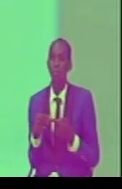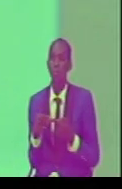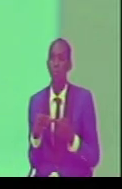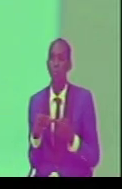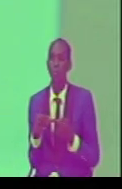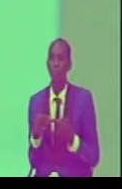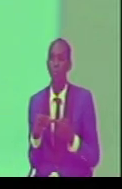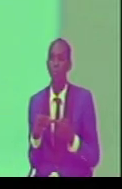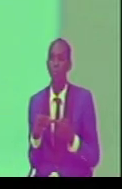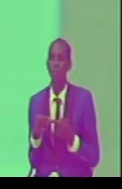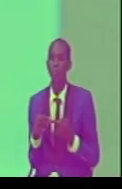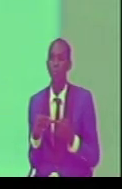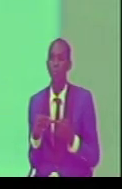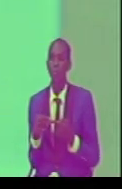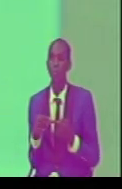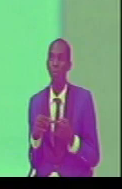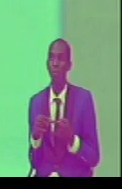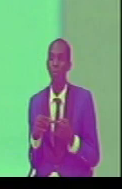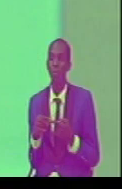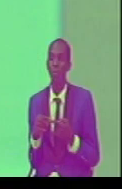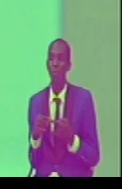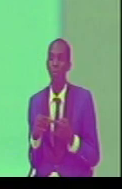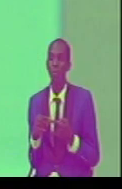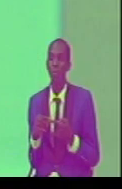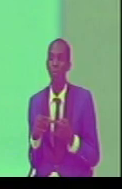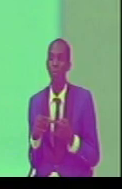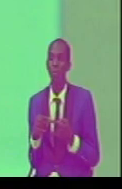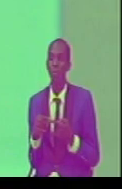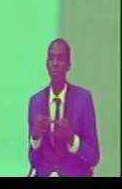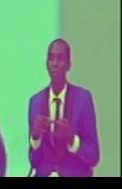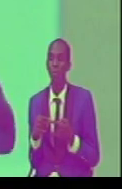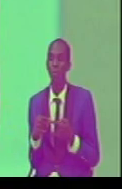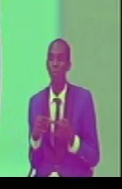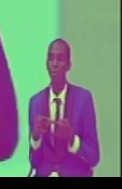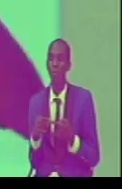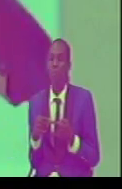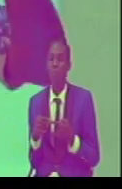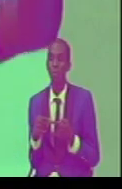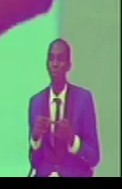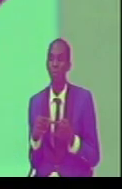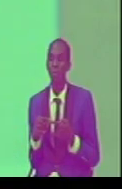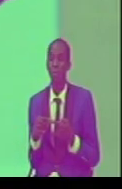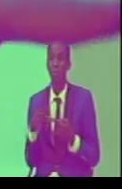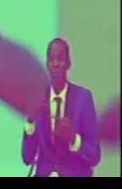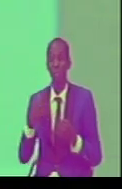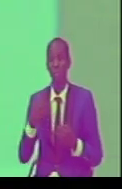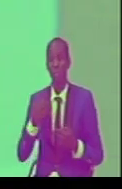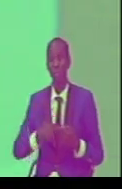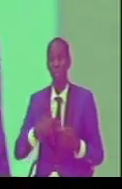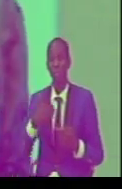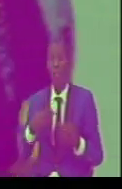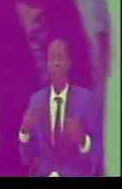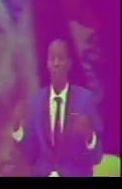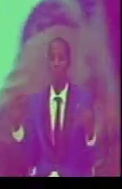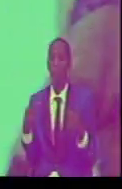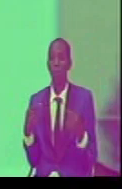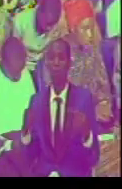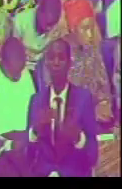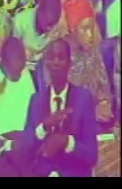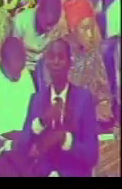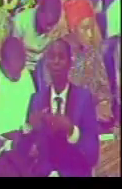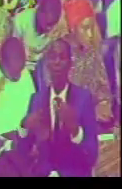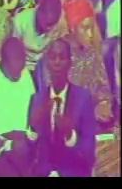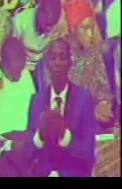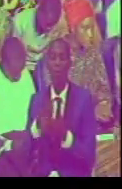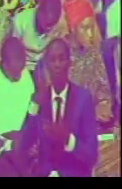it. When I was surprised, when I got to the house, the chest pain was not there. I got my healing. Praise the Lord. The